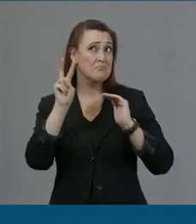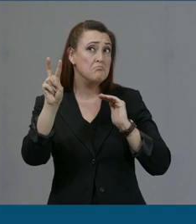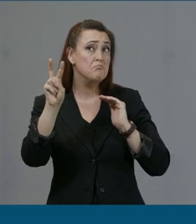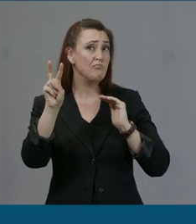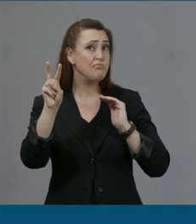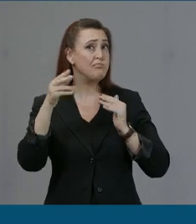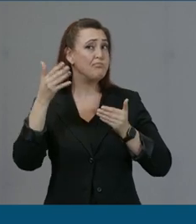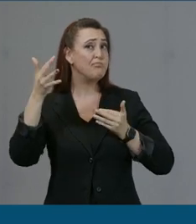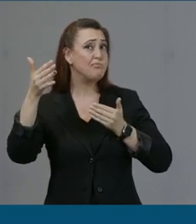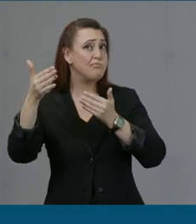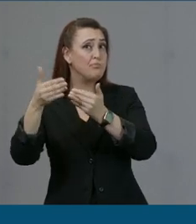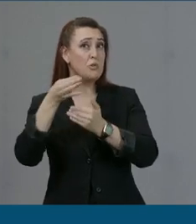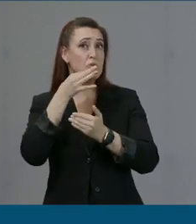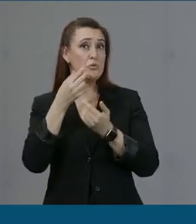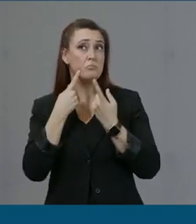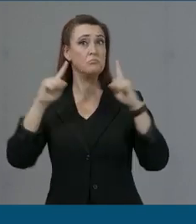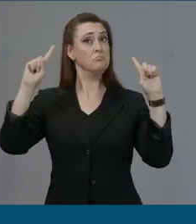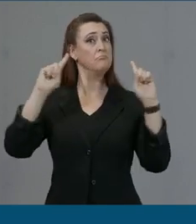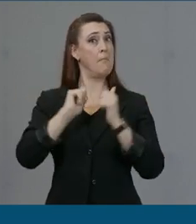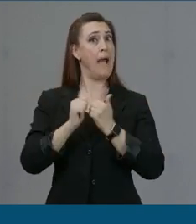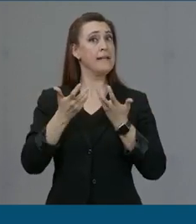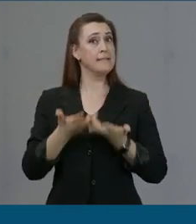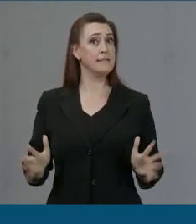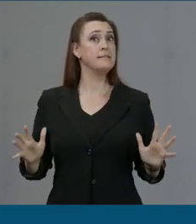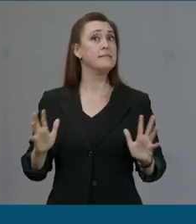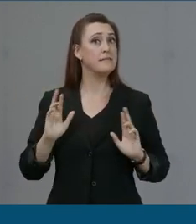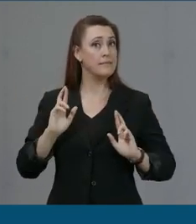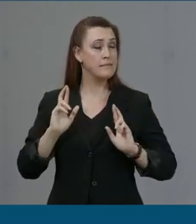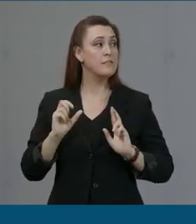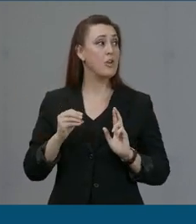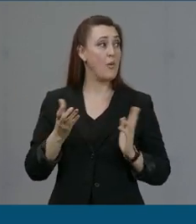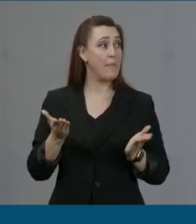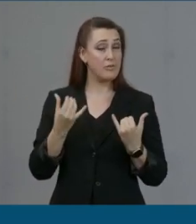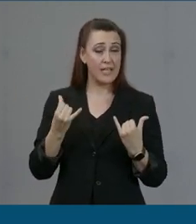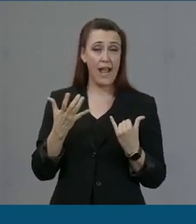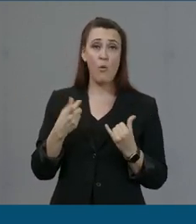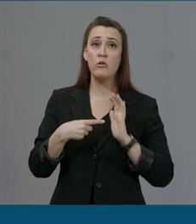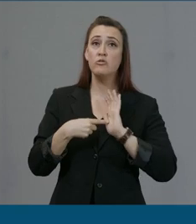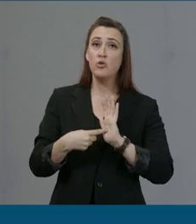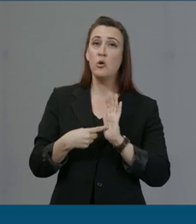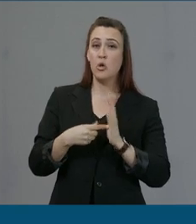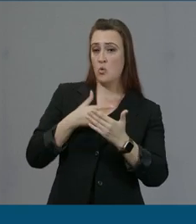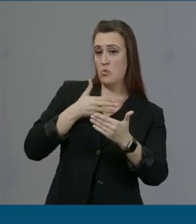tunnel. And I'm here today to show you where we are.